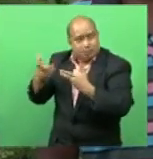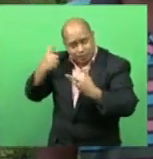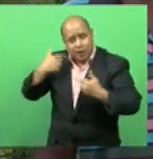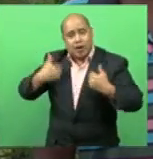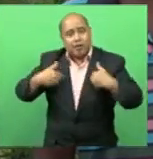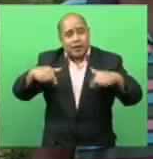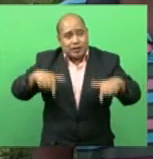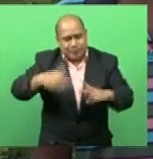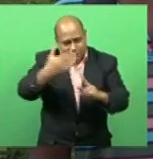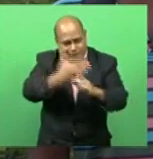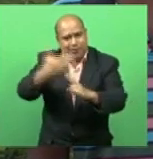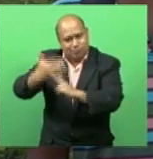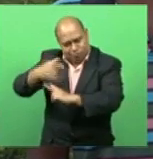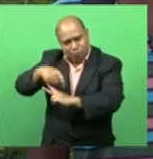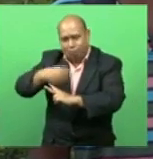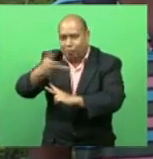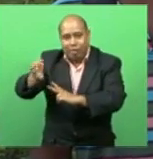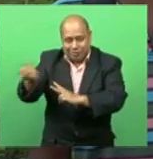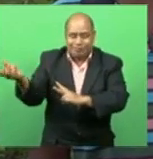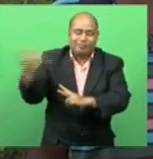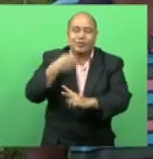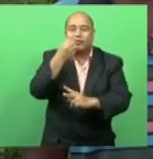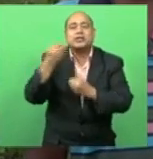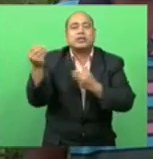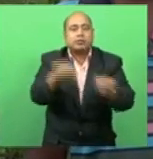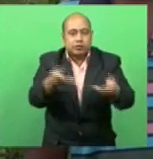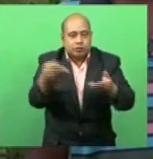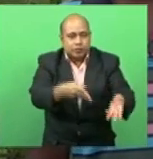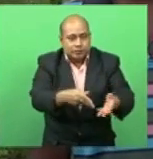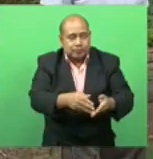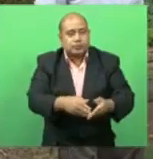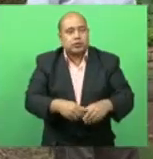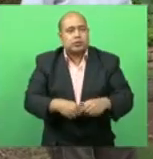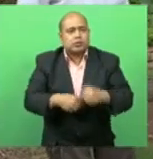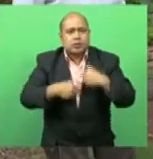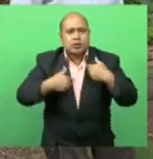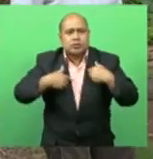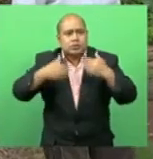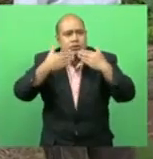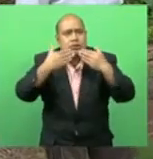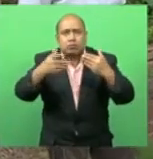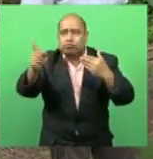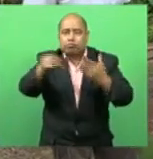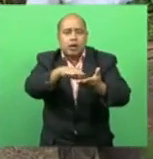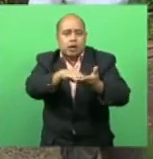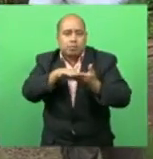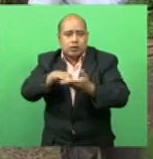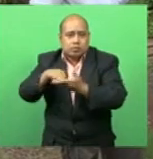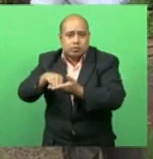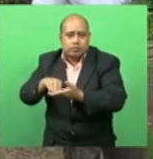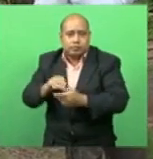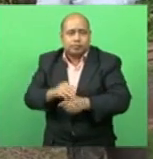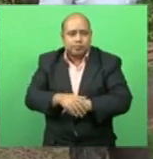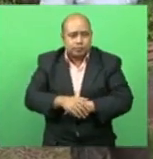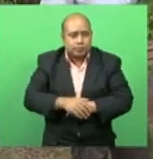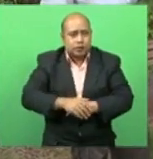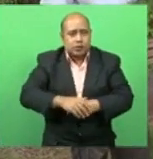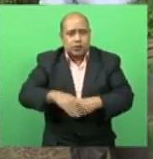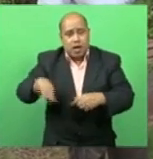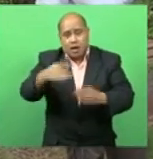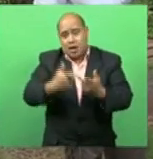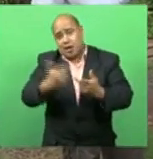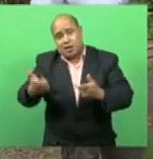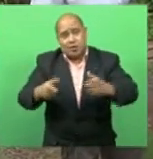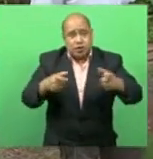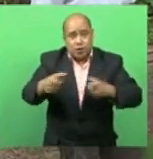from the government. At least we have our food. So thanks very much for the help. Facilitating the handover, Assistant Minister for Rural and